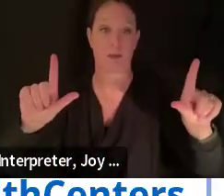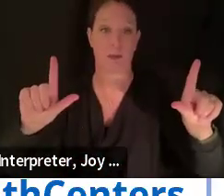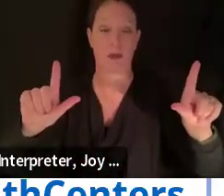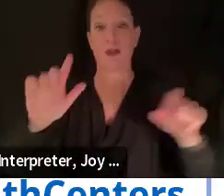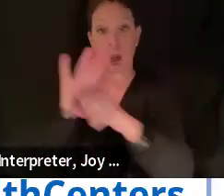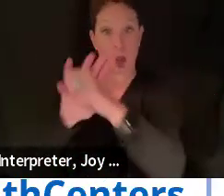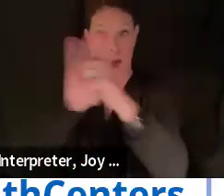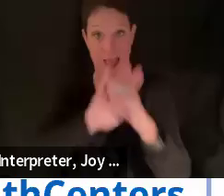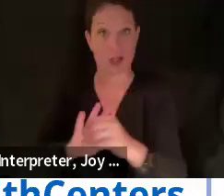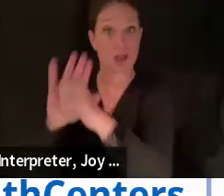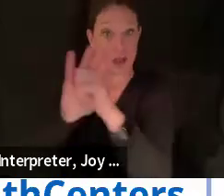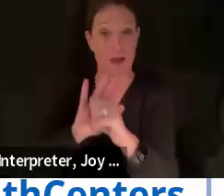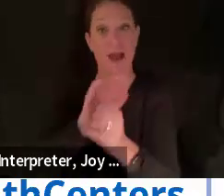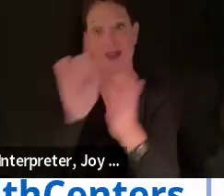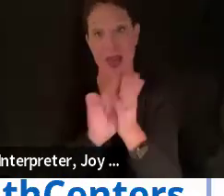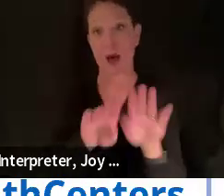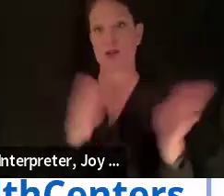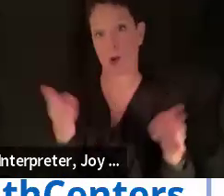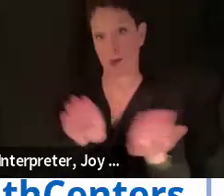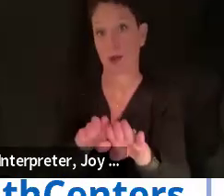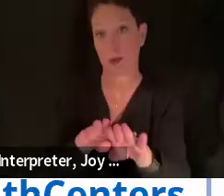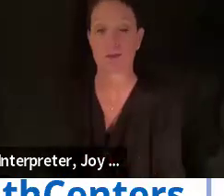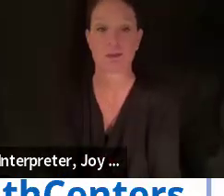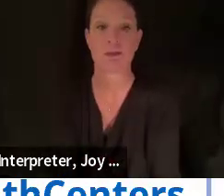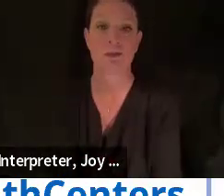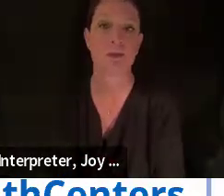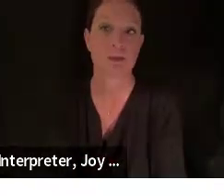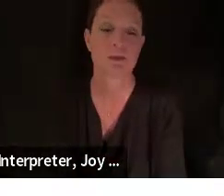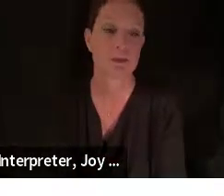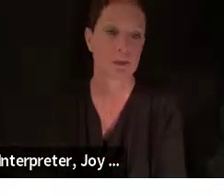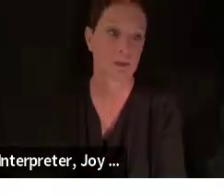the locations and the hours of operations.